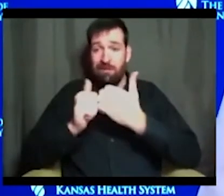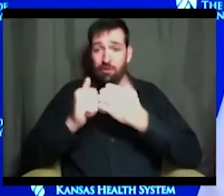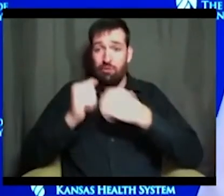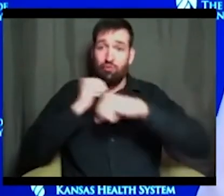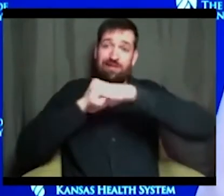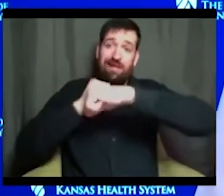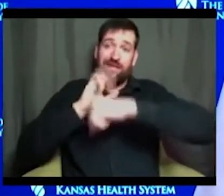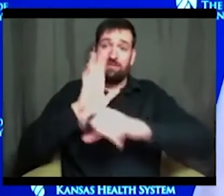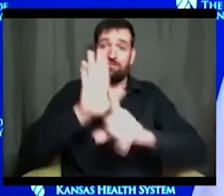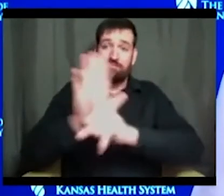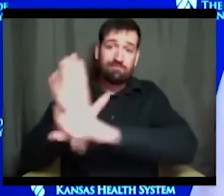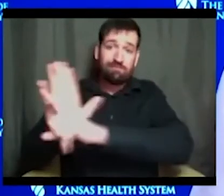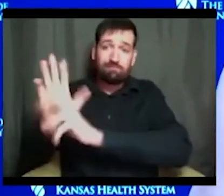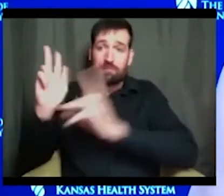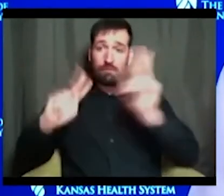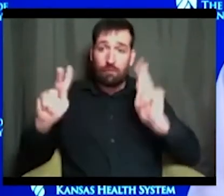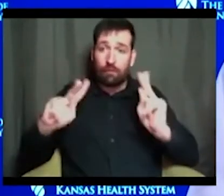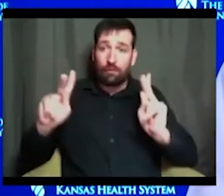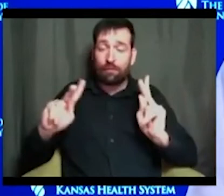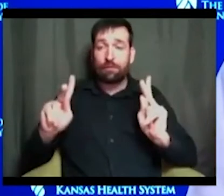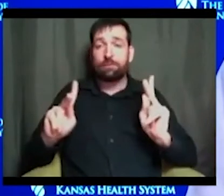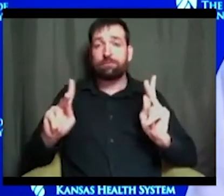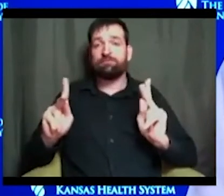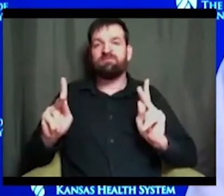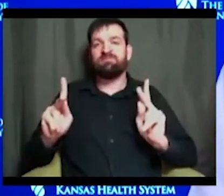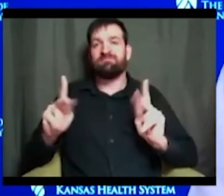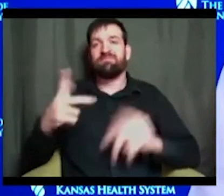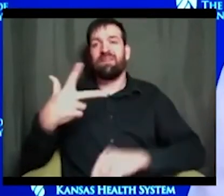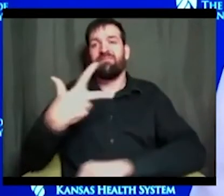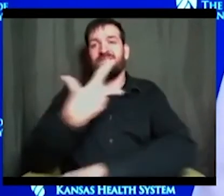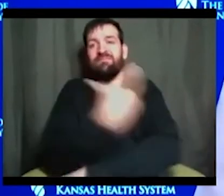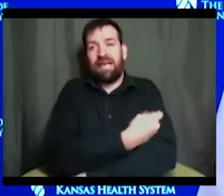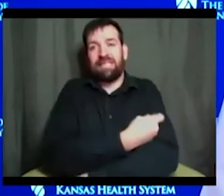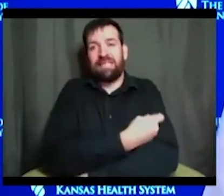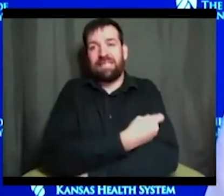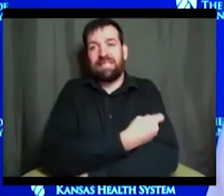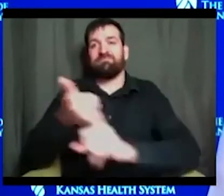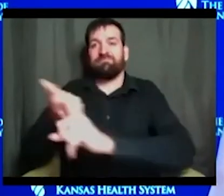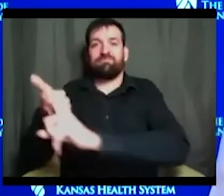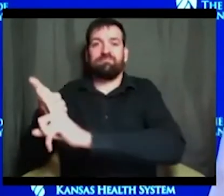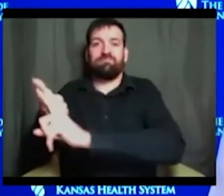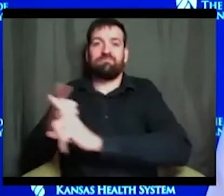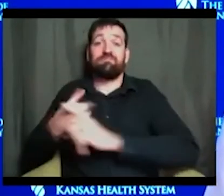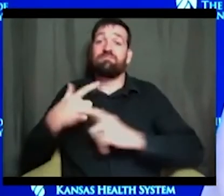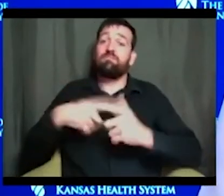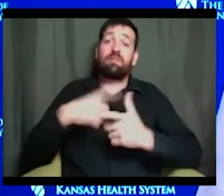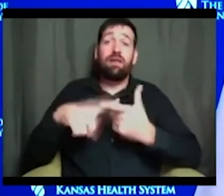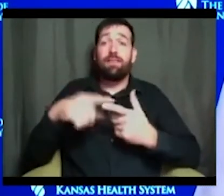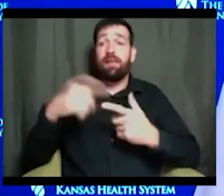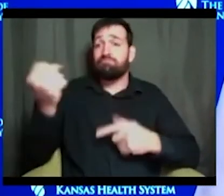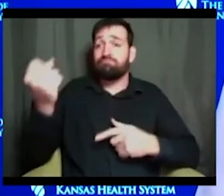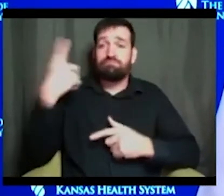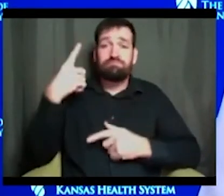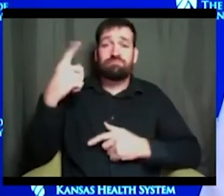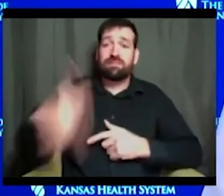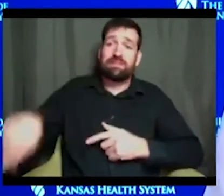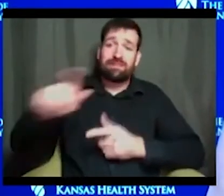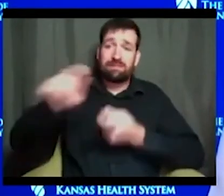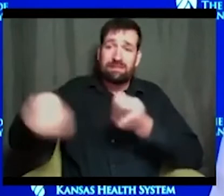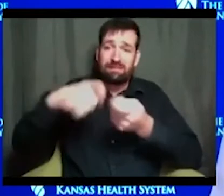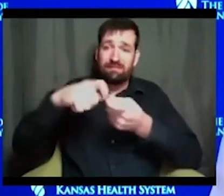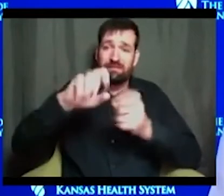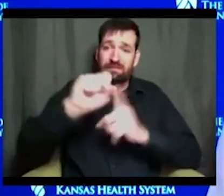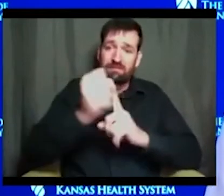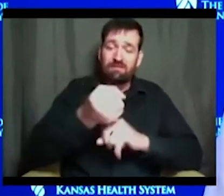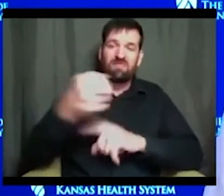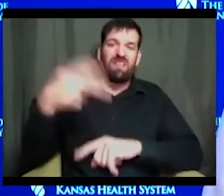your people, is to get vaccinated individually. And then just understand those certain circumstances and those high-risk situations